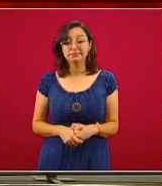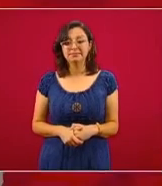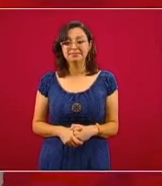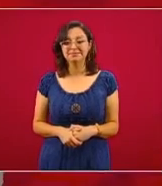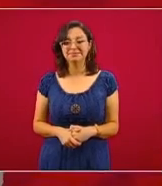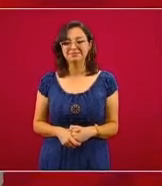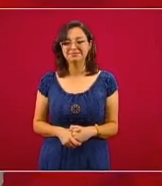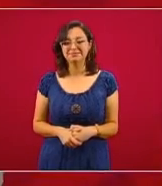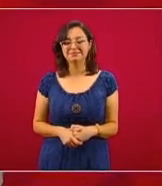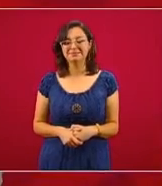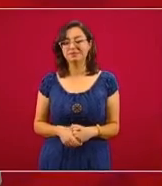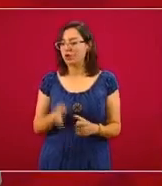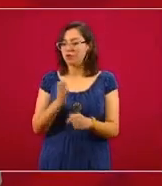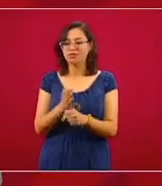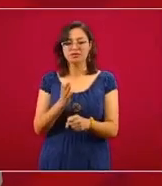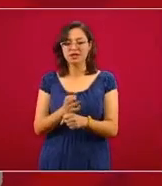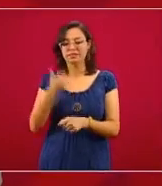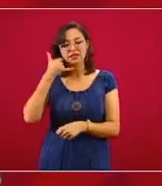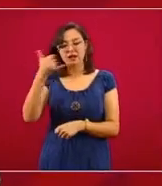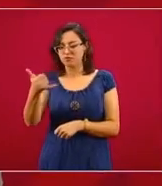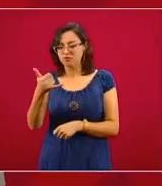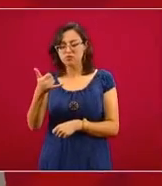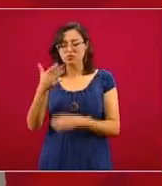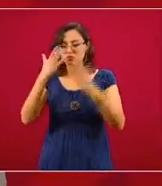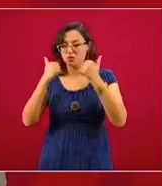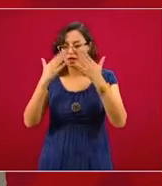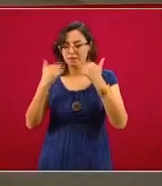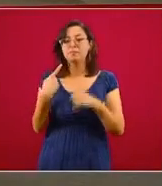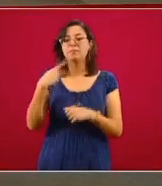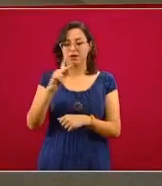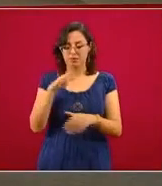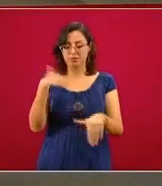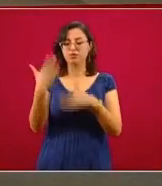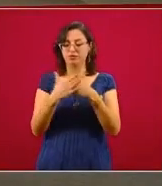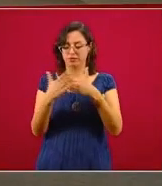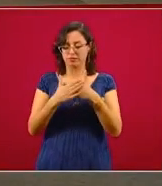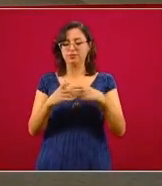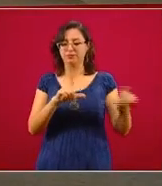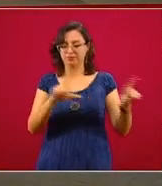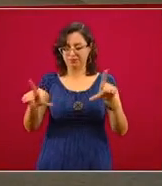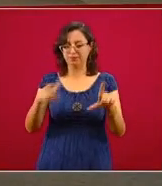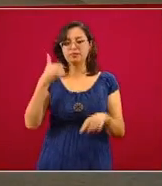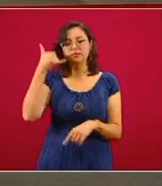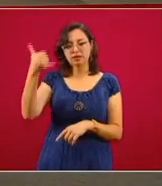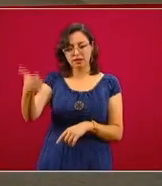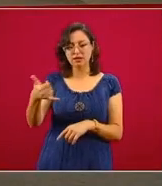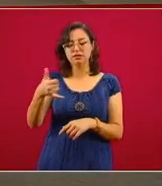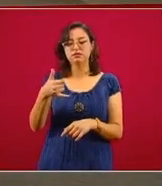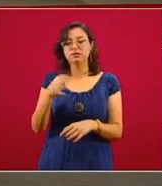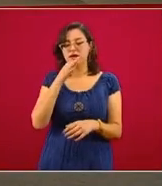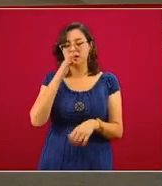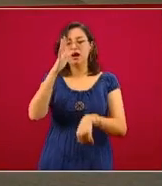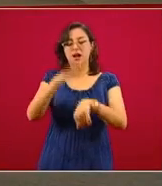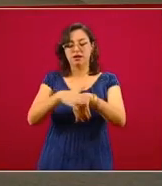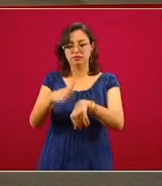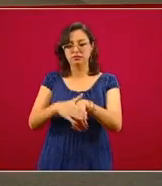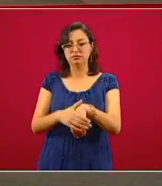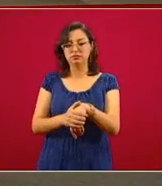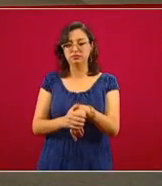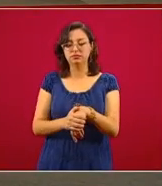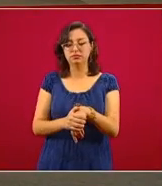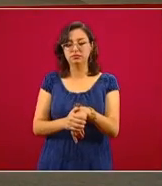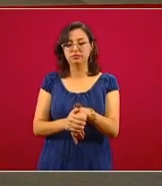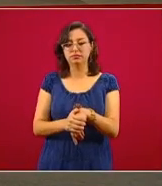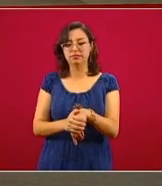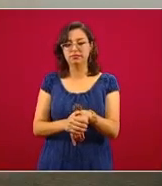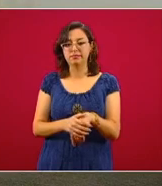I don't have the telephone number right now, but we will make that available for you. For now,